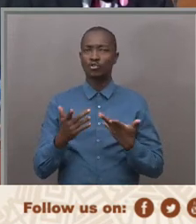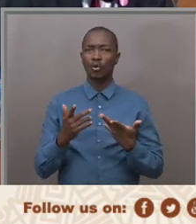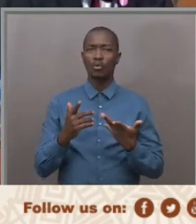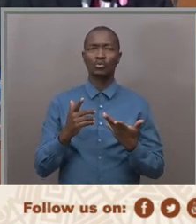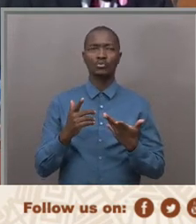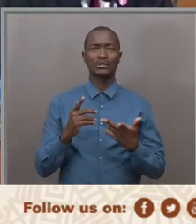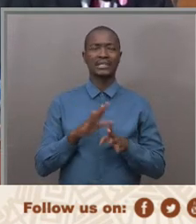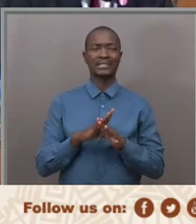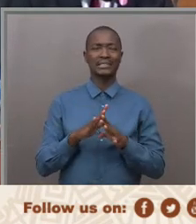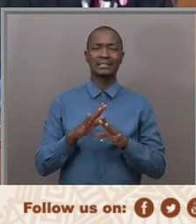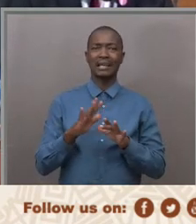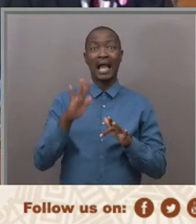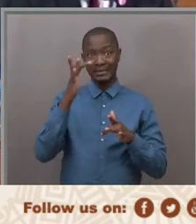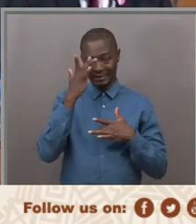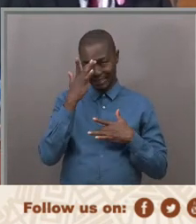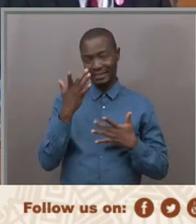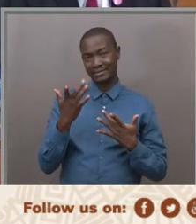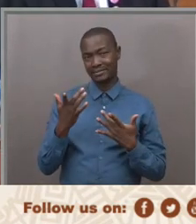comorbidities,